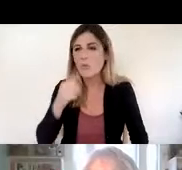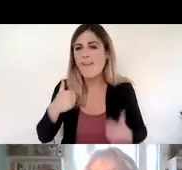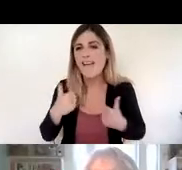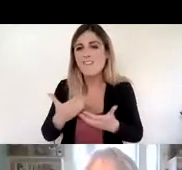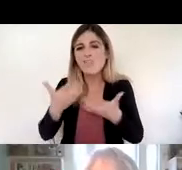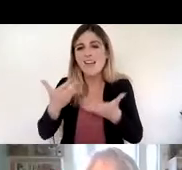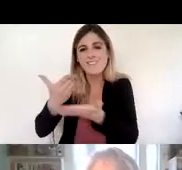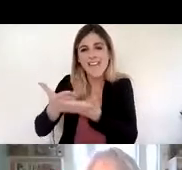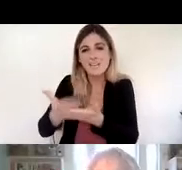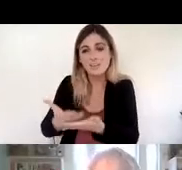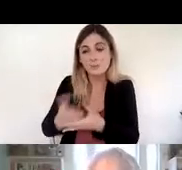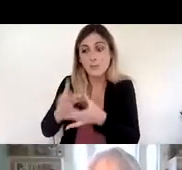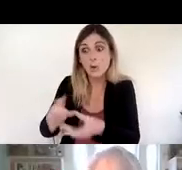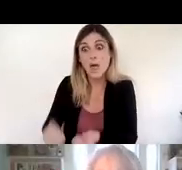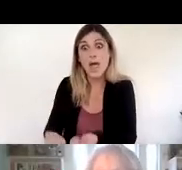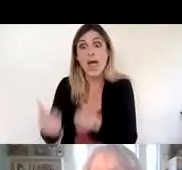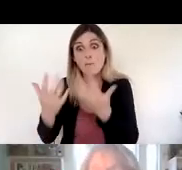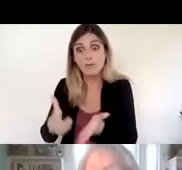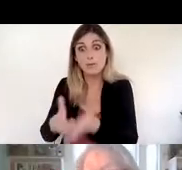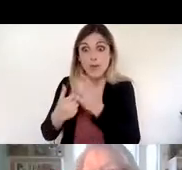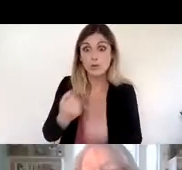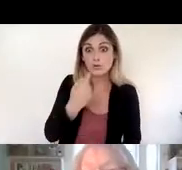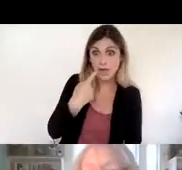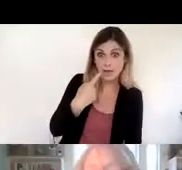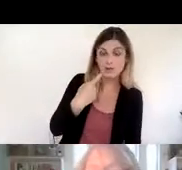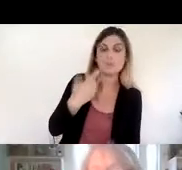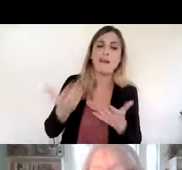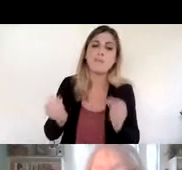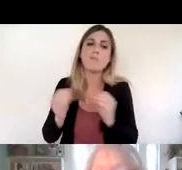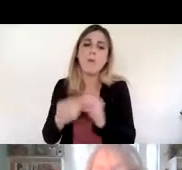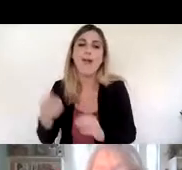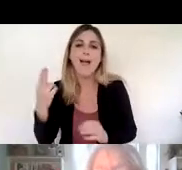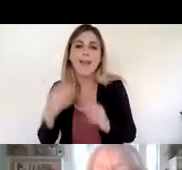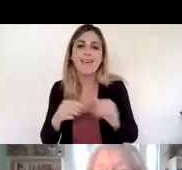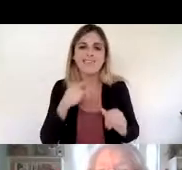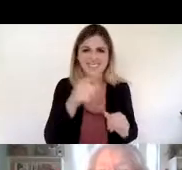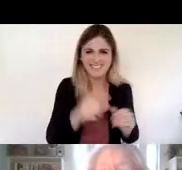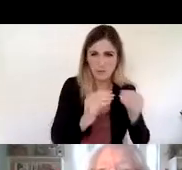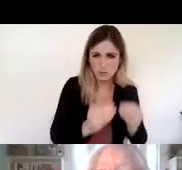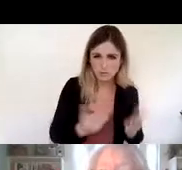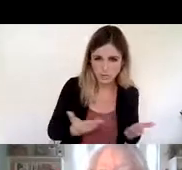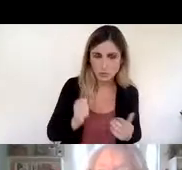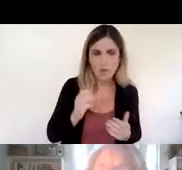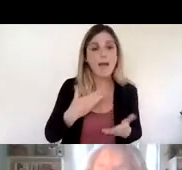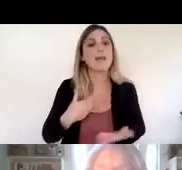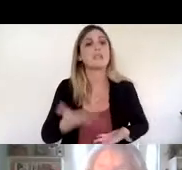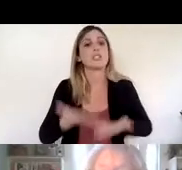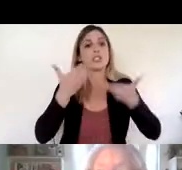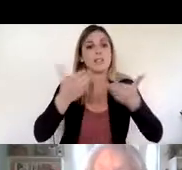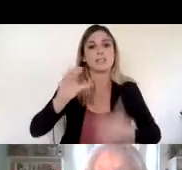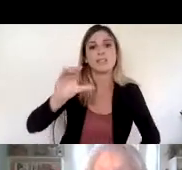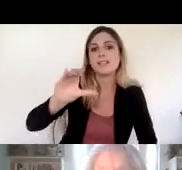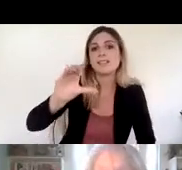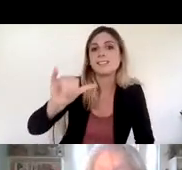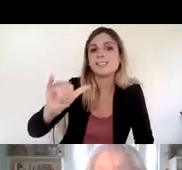it's probably much higher than the numbers that, that I've given you here. So stick with cyanocobalamin. It is